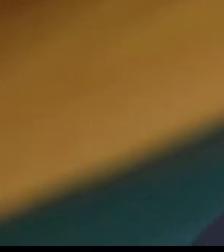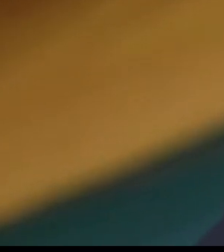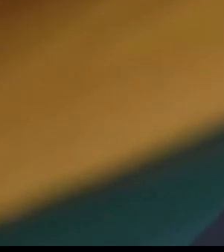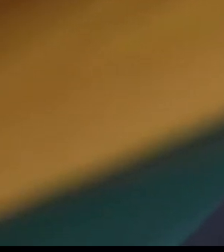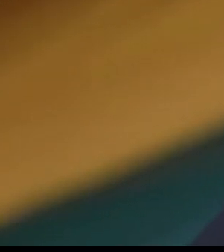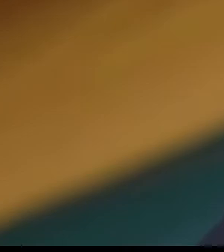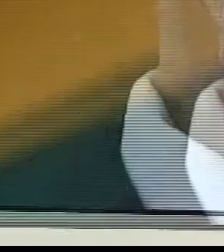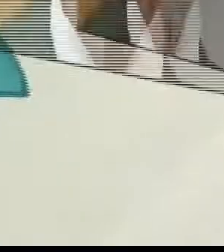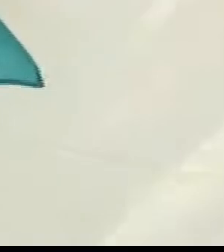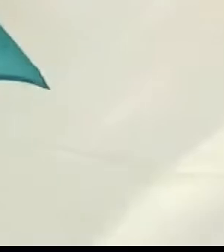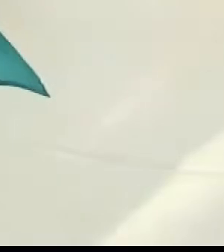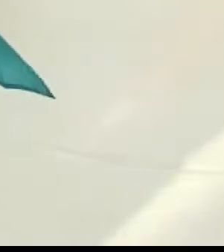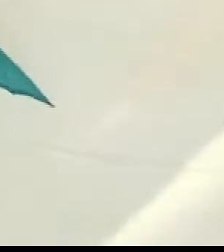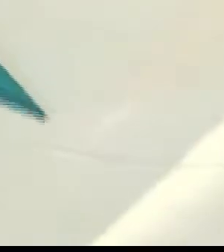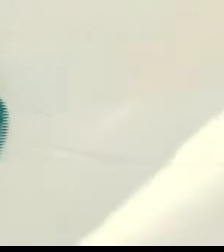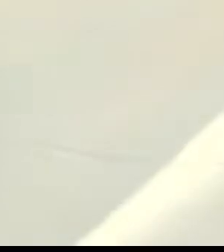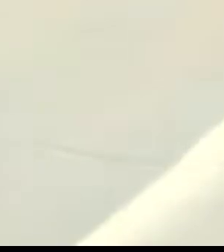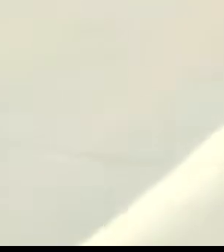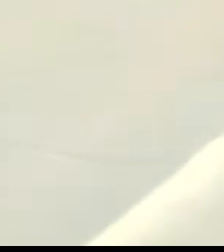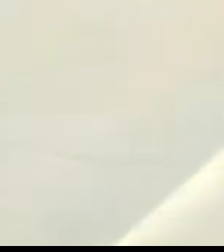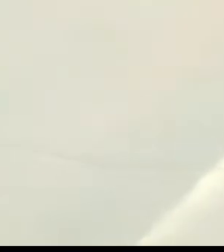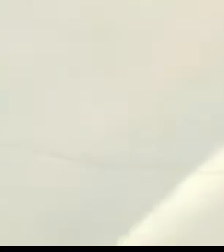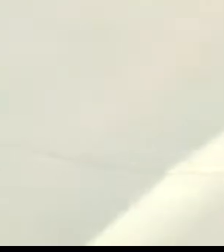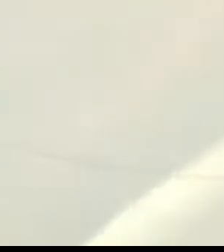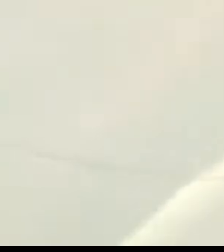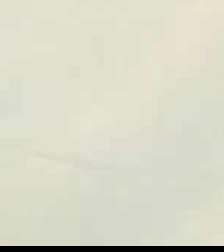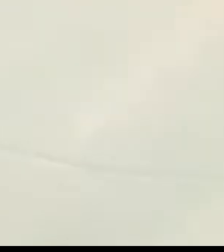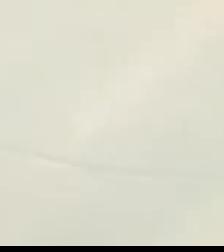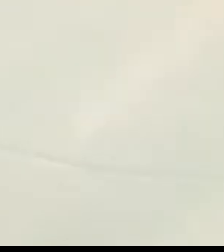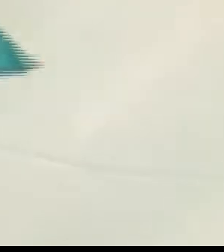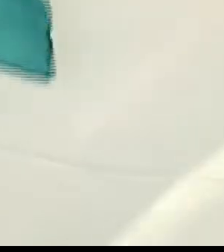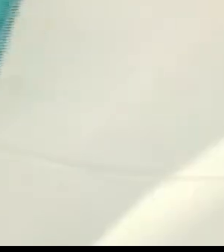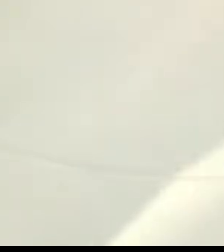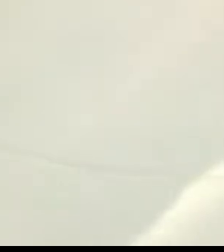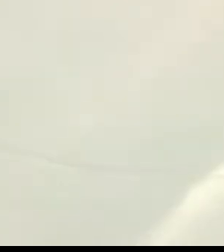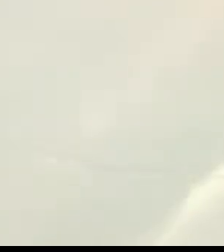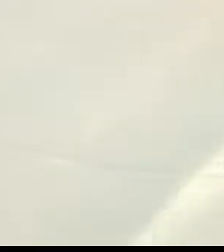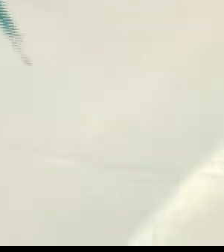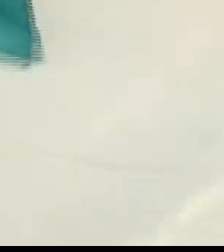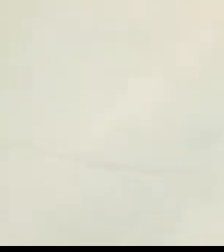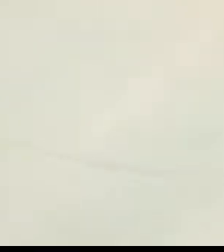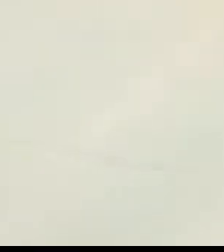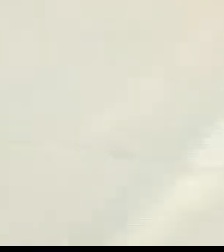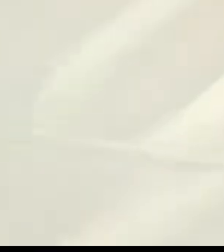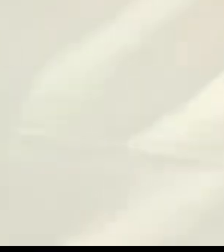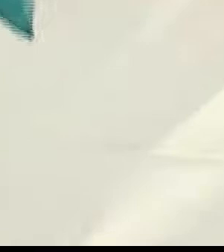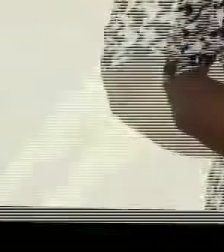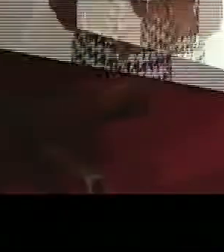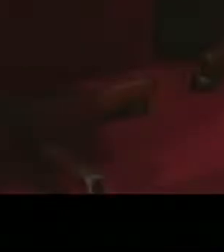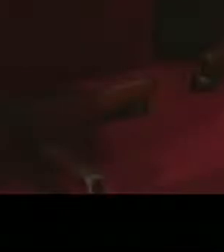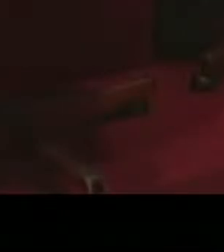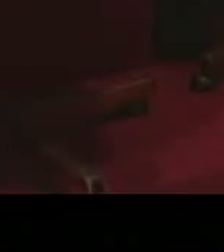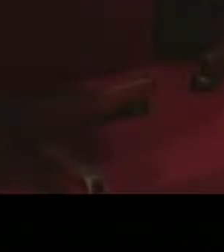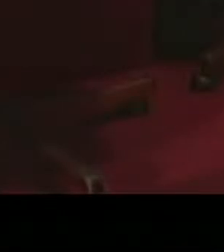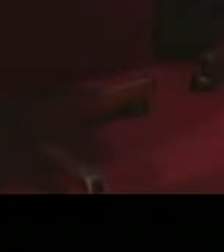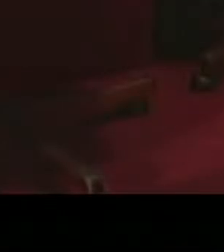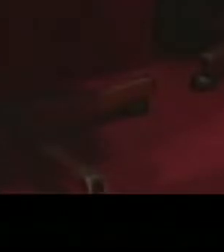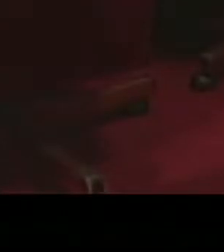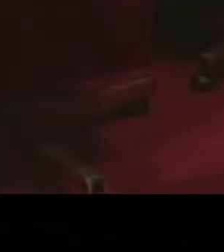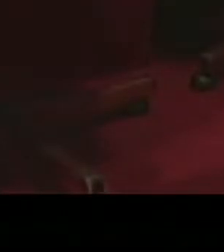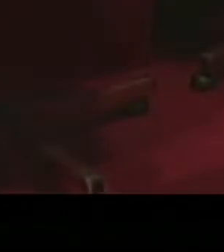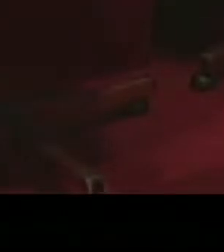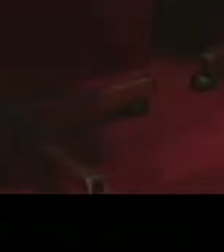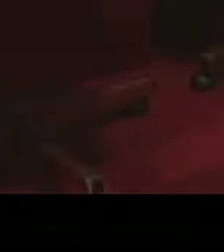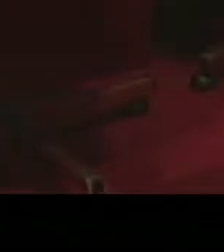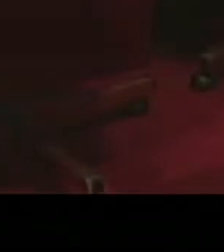service voyage. A new port facility planned for the island of Abaco. We've got the details, so stay tuned.